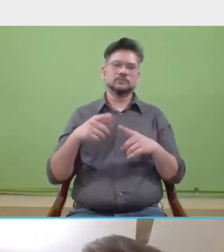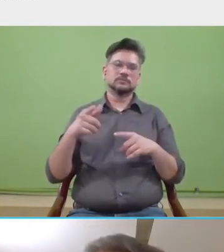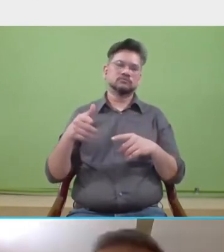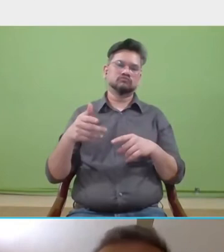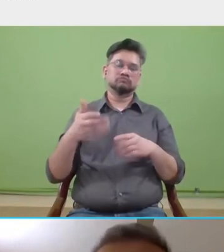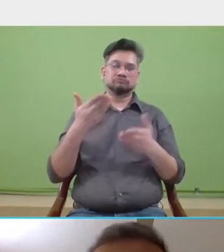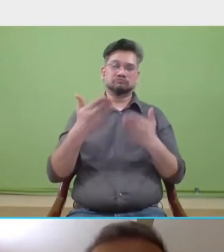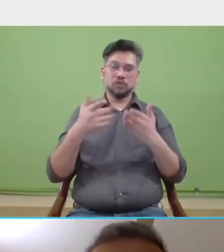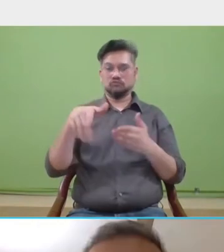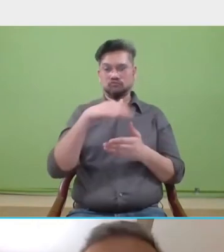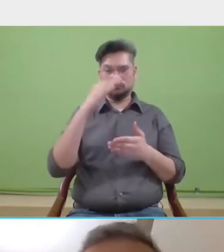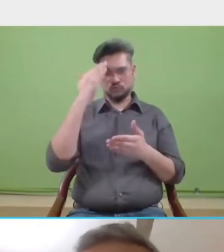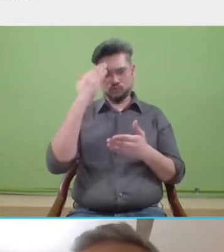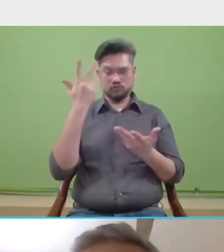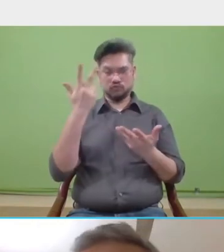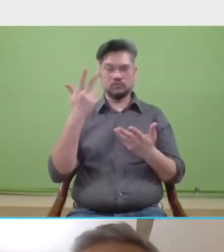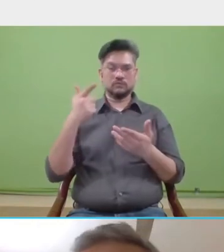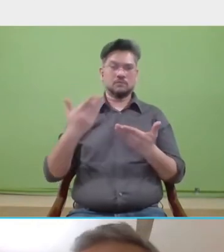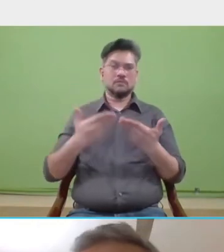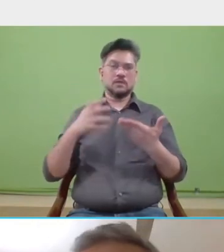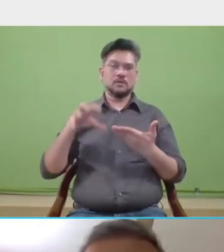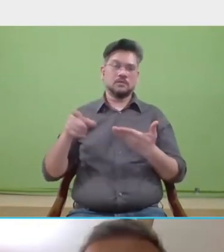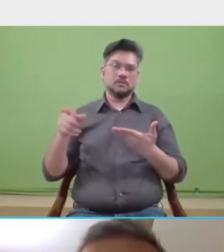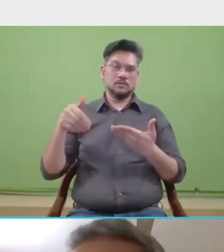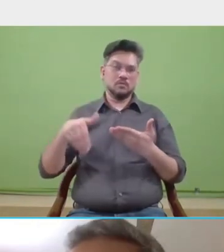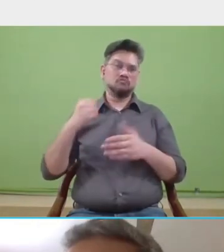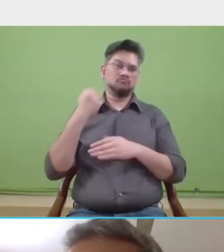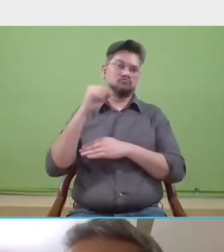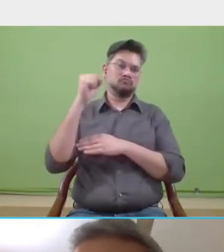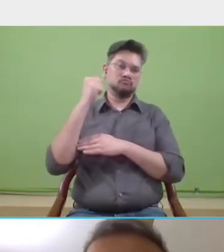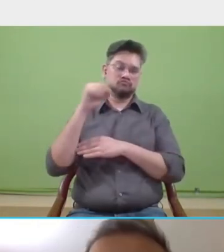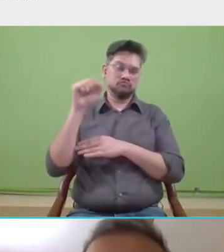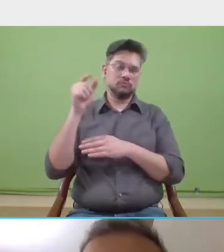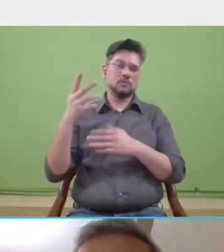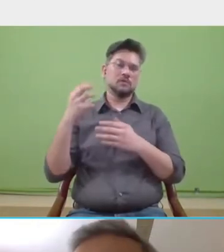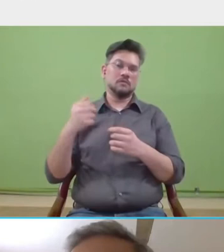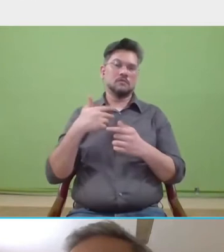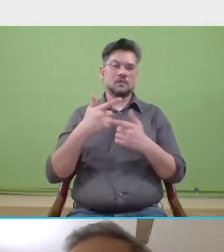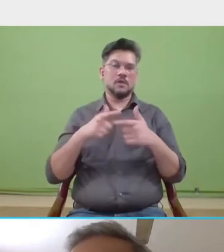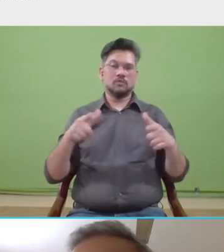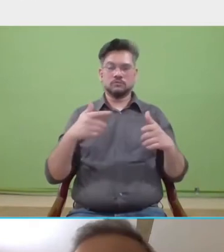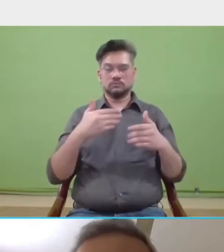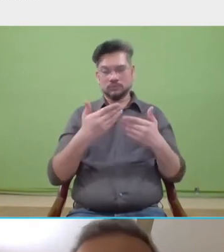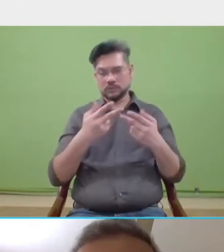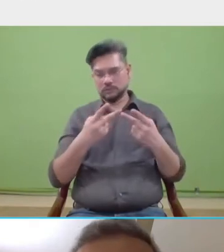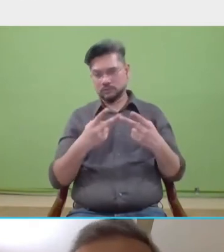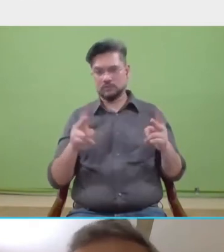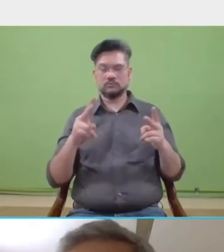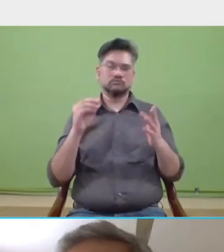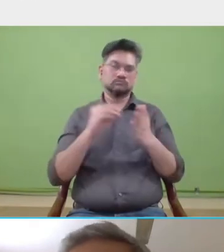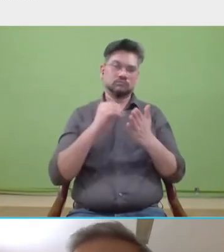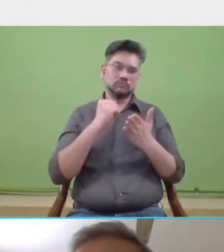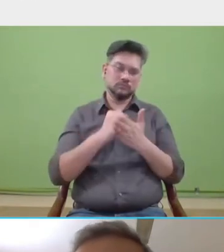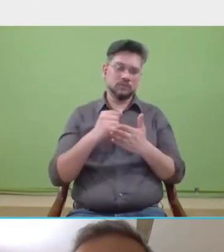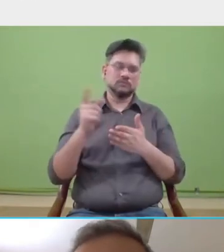sort of a different language group and they have different writing systems which they're trying to uh rediscover and